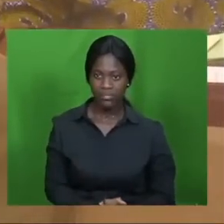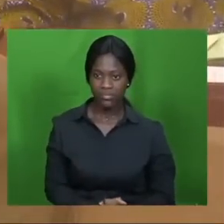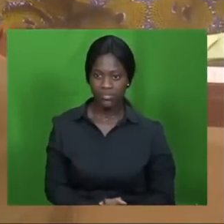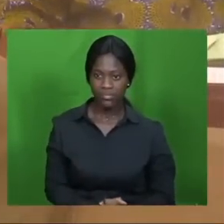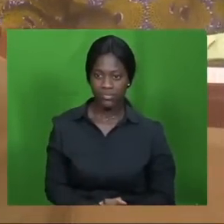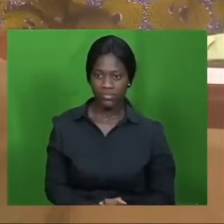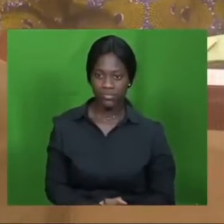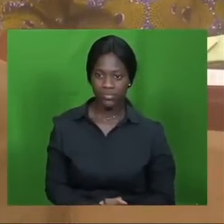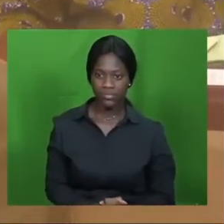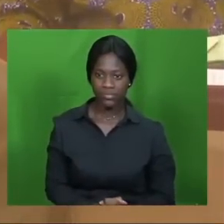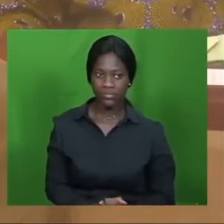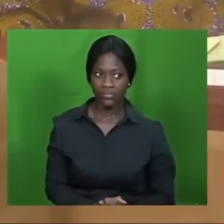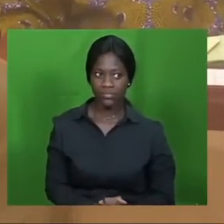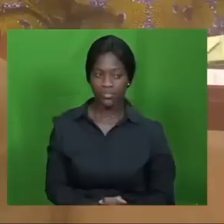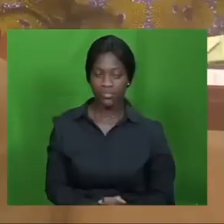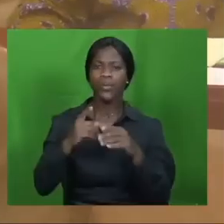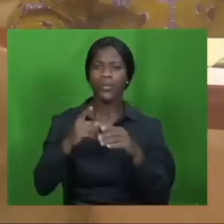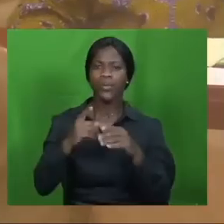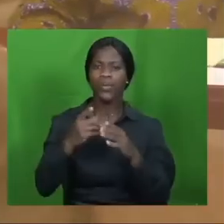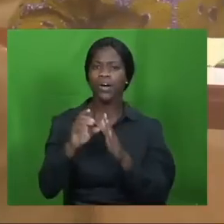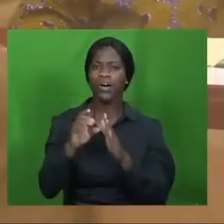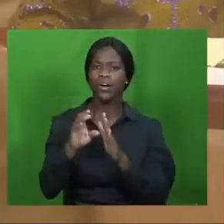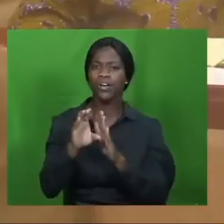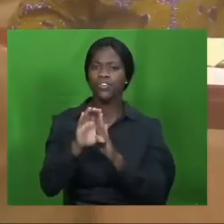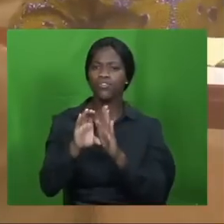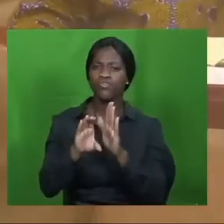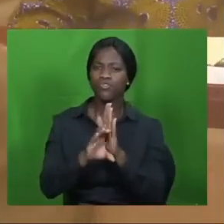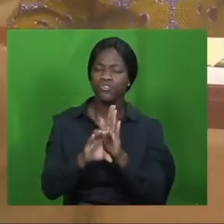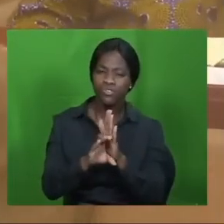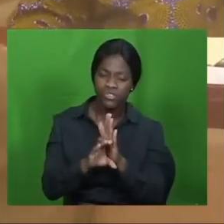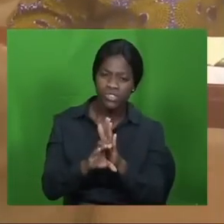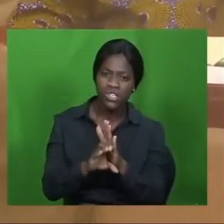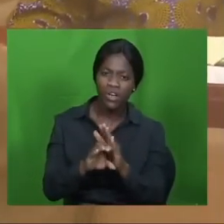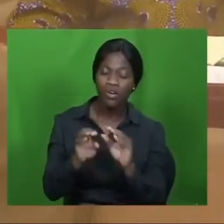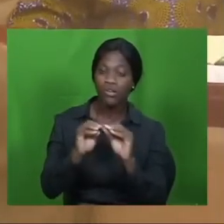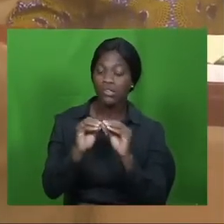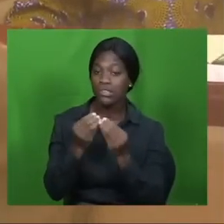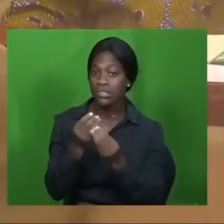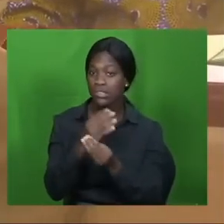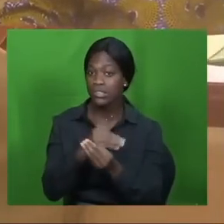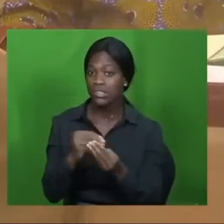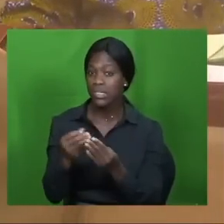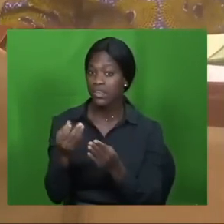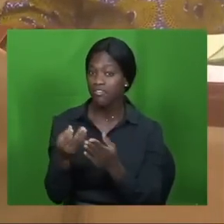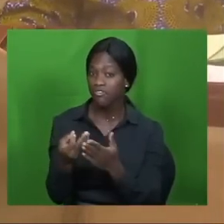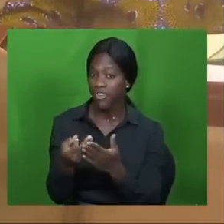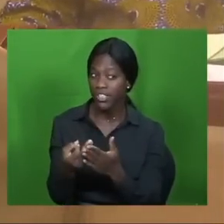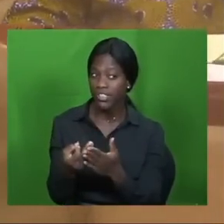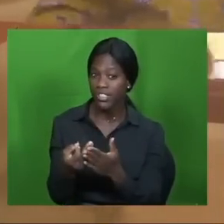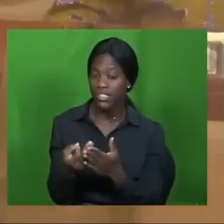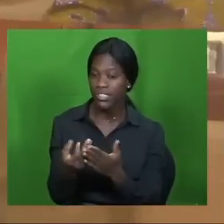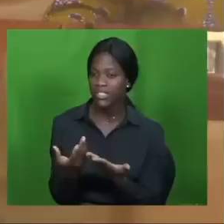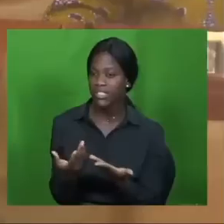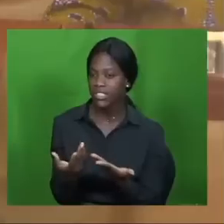about constitutional bodies funding, a list might to be desired.